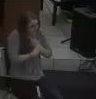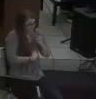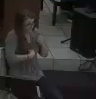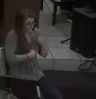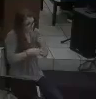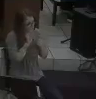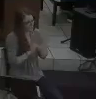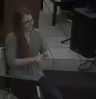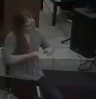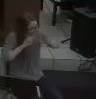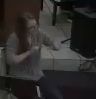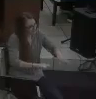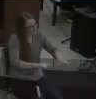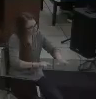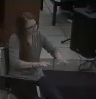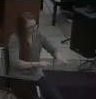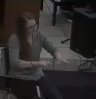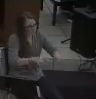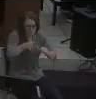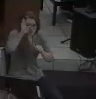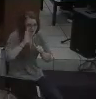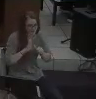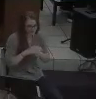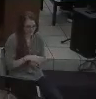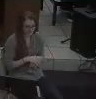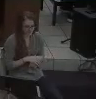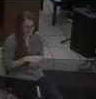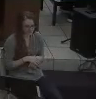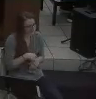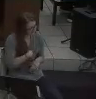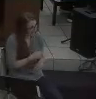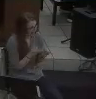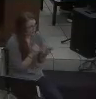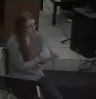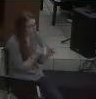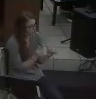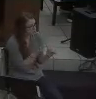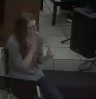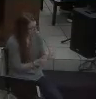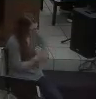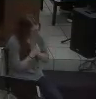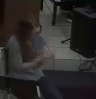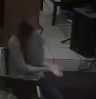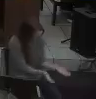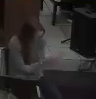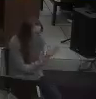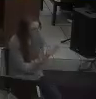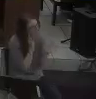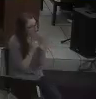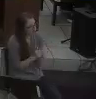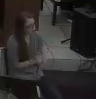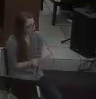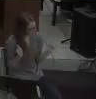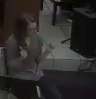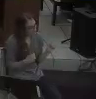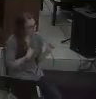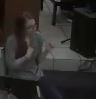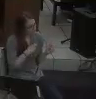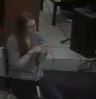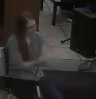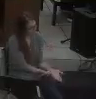loved by Creator God. I too will love them and will reveal myself to them.